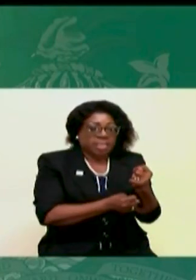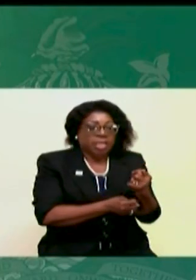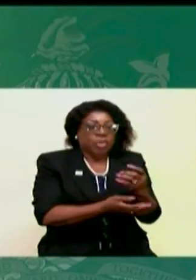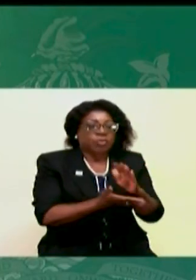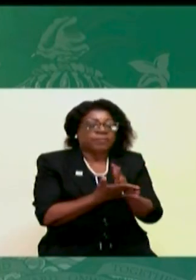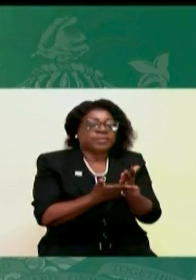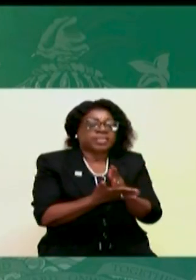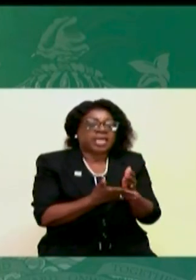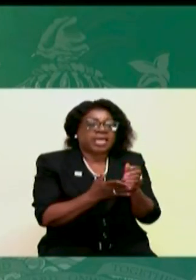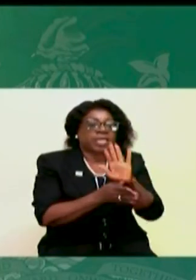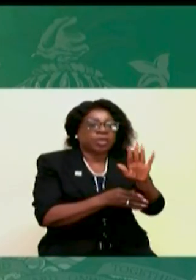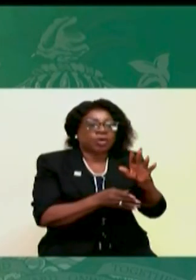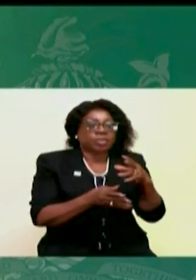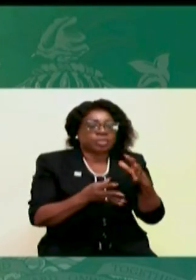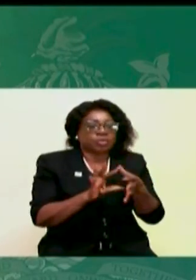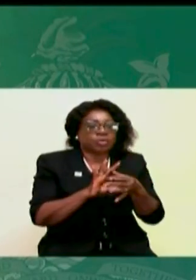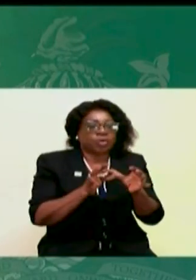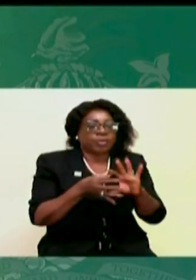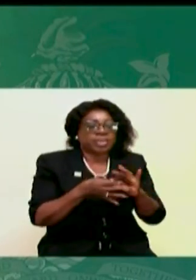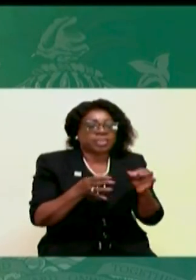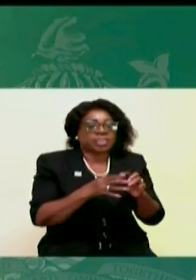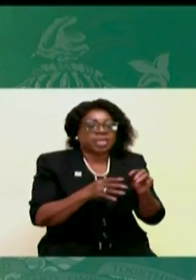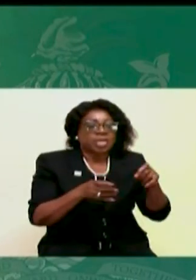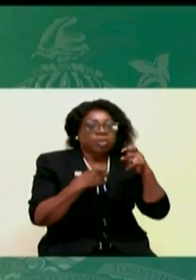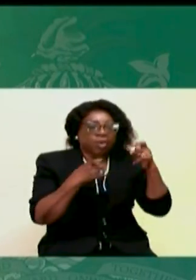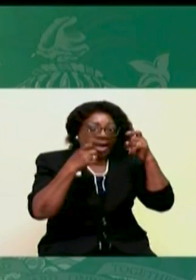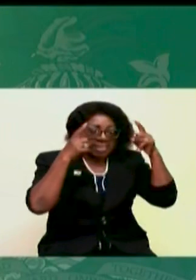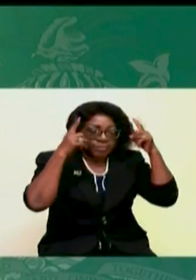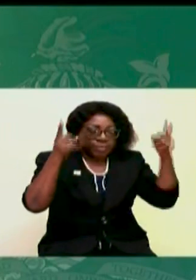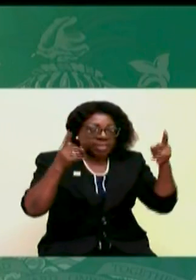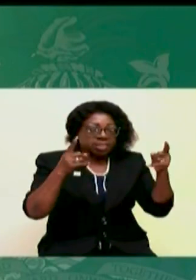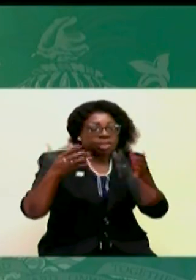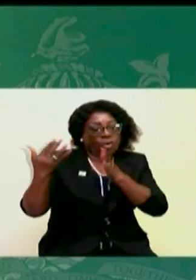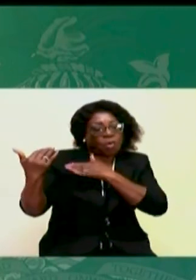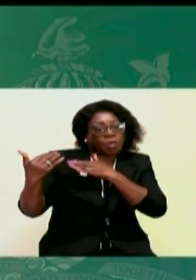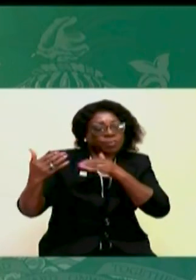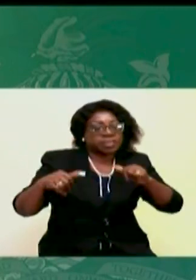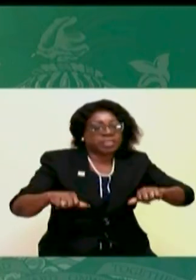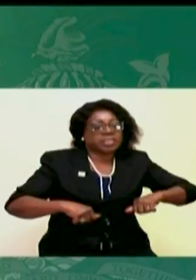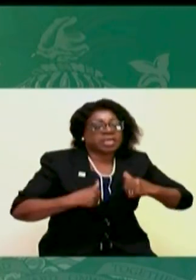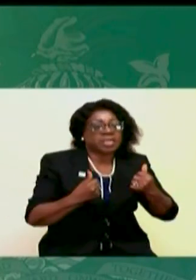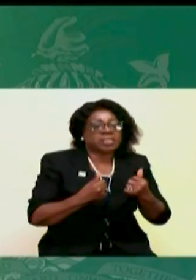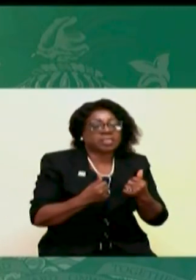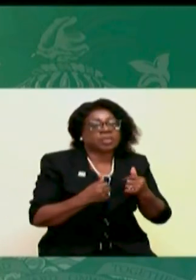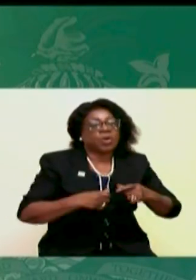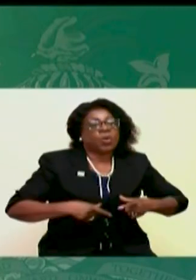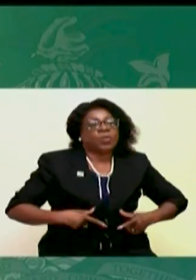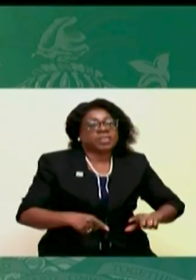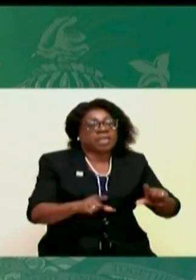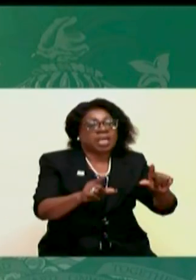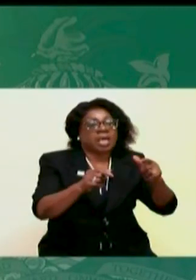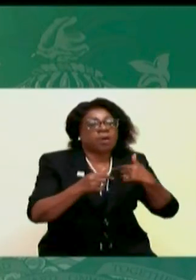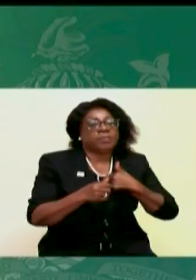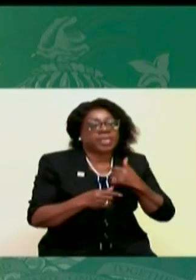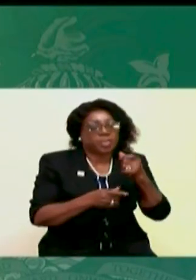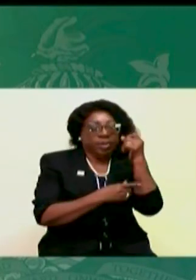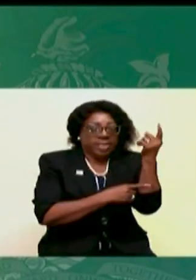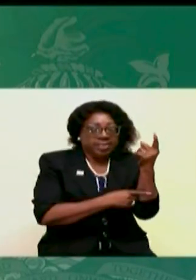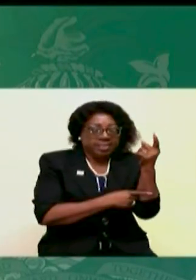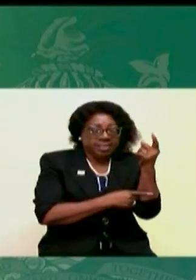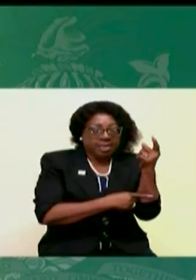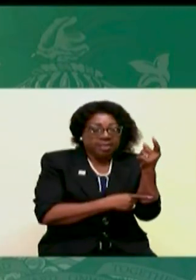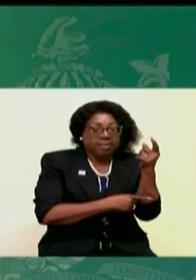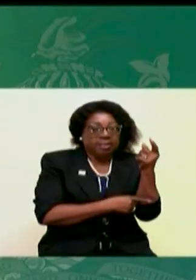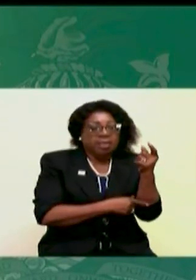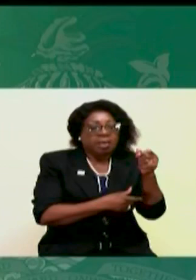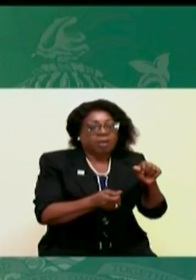your stories, your aspirations, your hopes, and your challenges, which allow me to understand the unique fabric